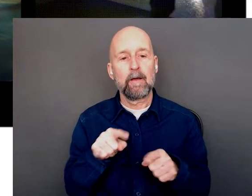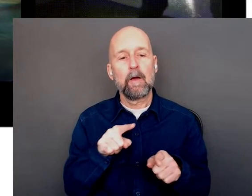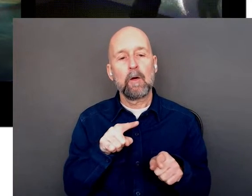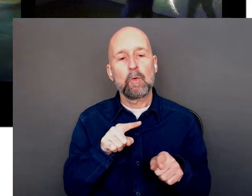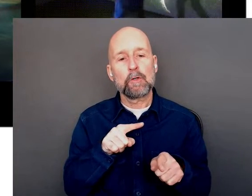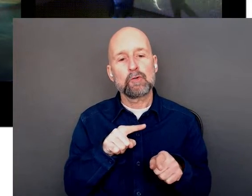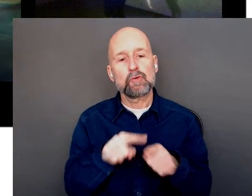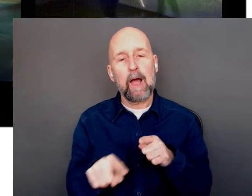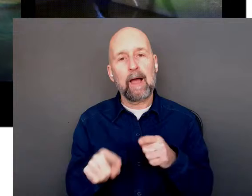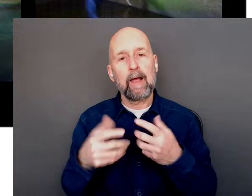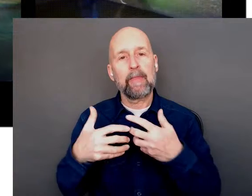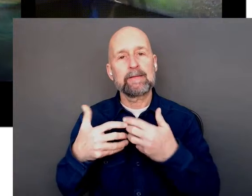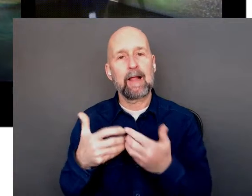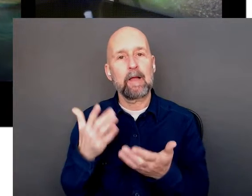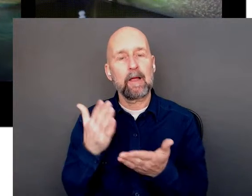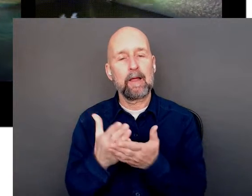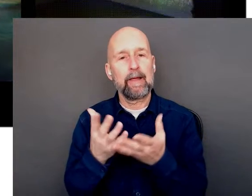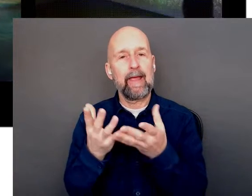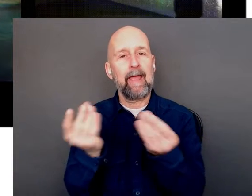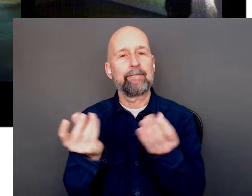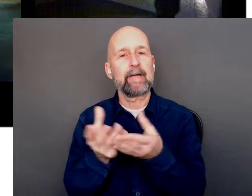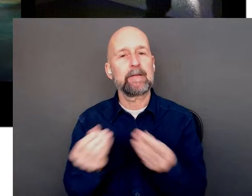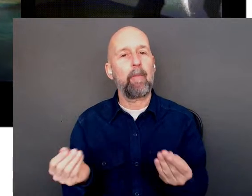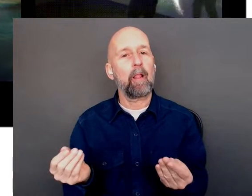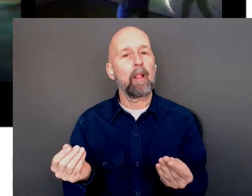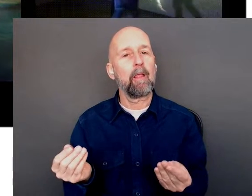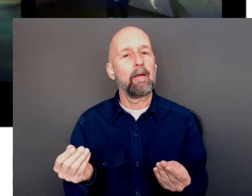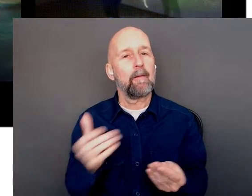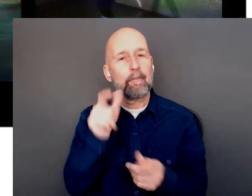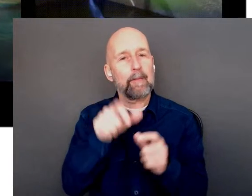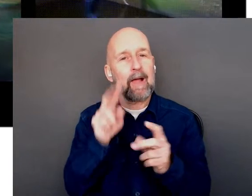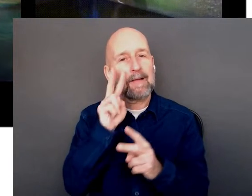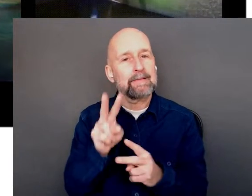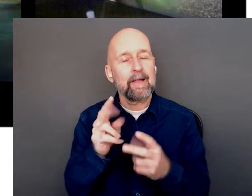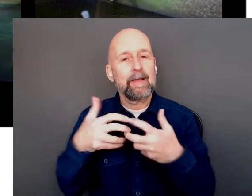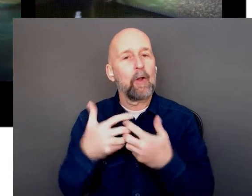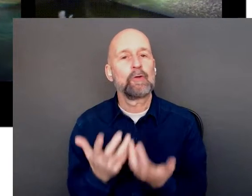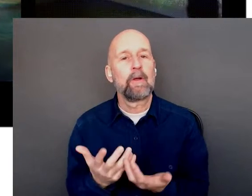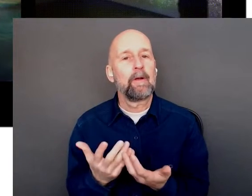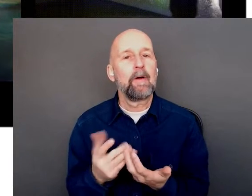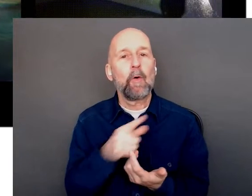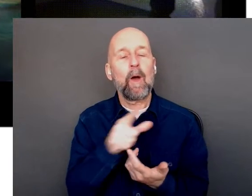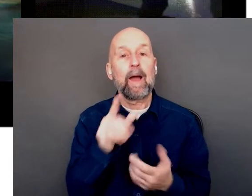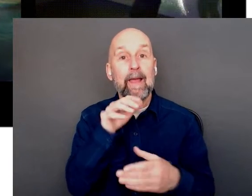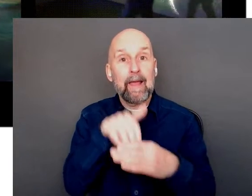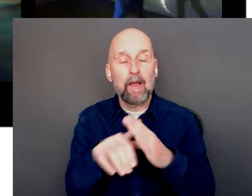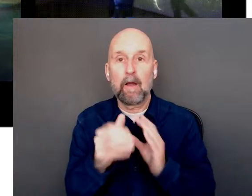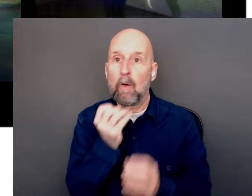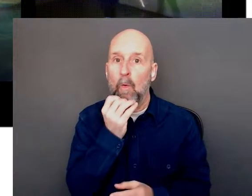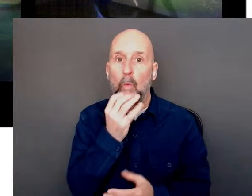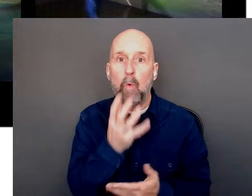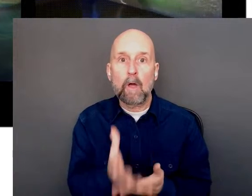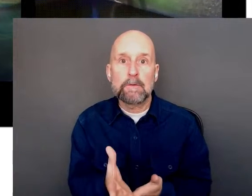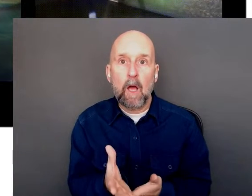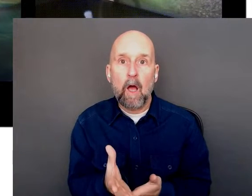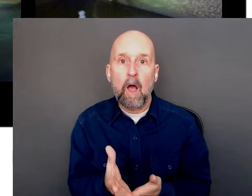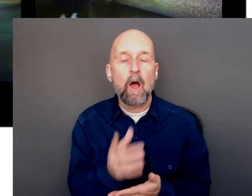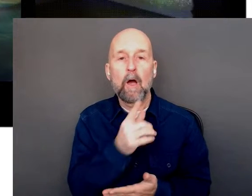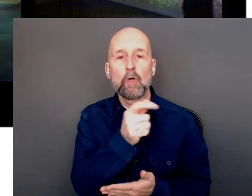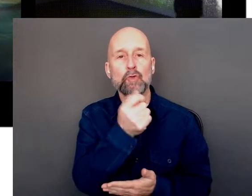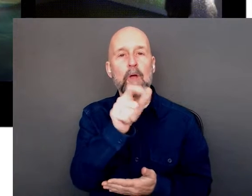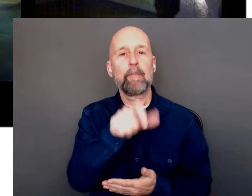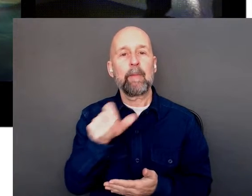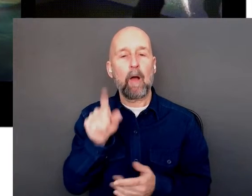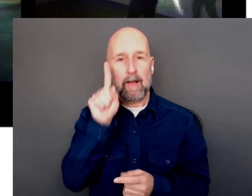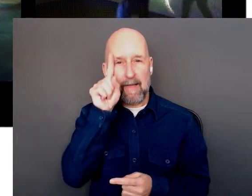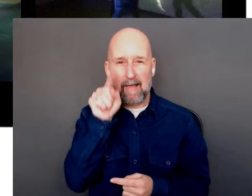as invisible as possible so that you're going to have this sense of wonder. So how does it work? So some people might have guesses and say,